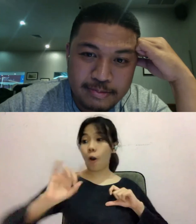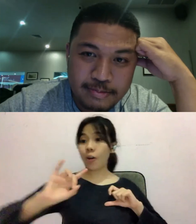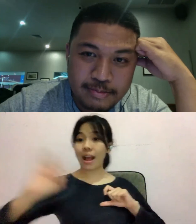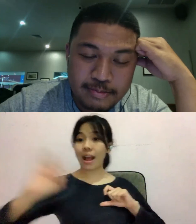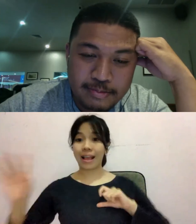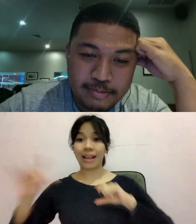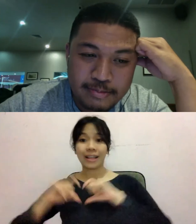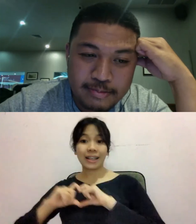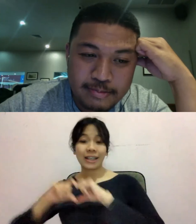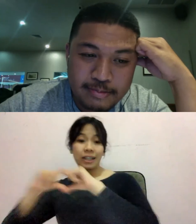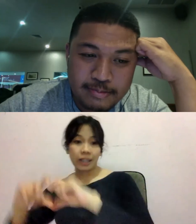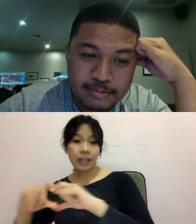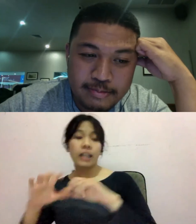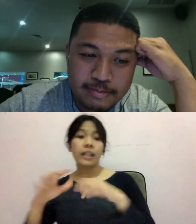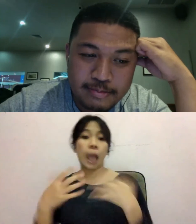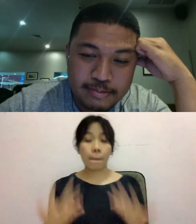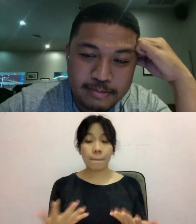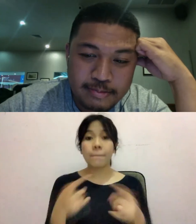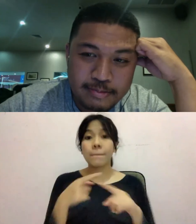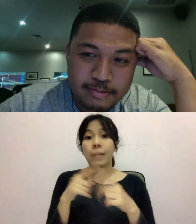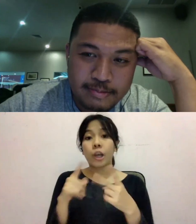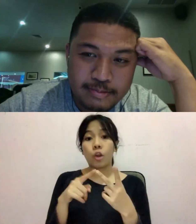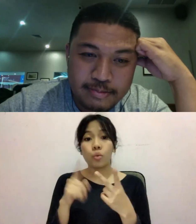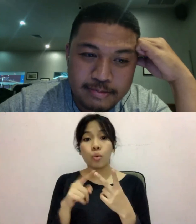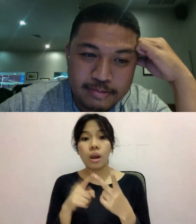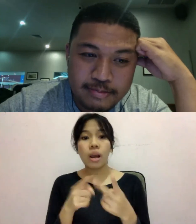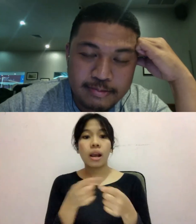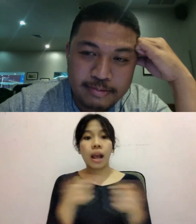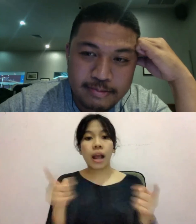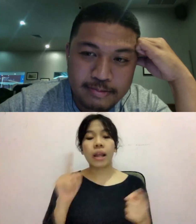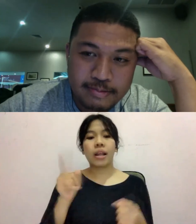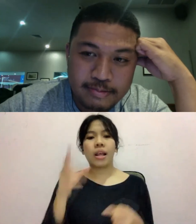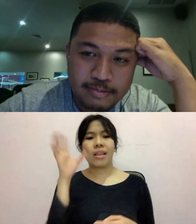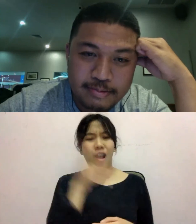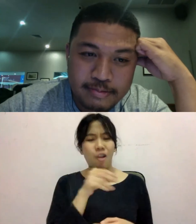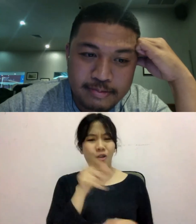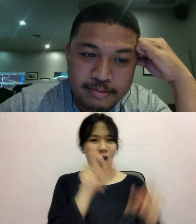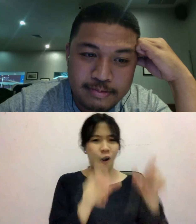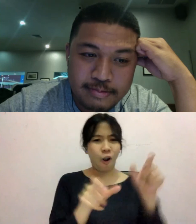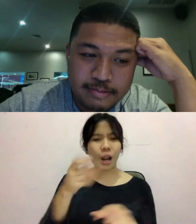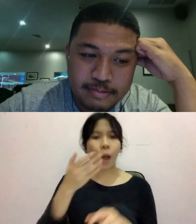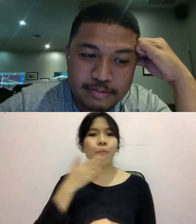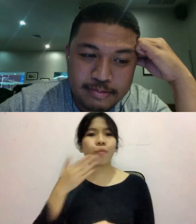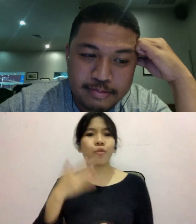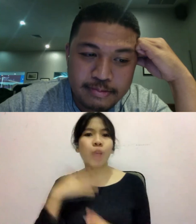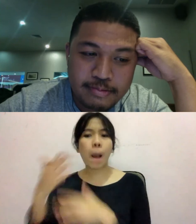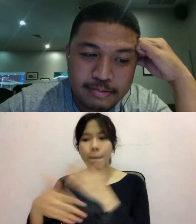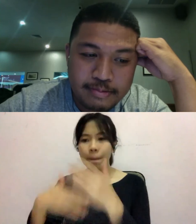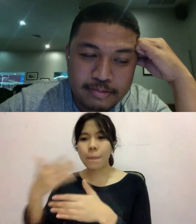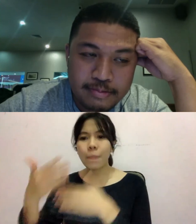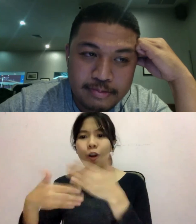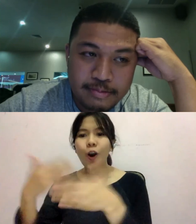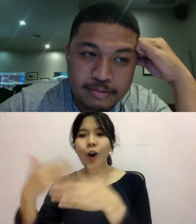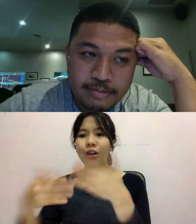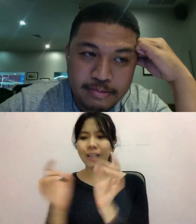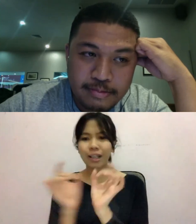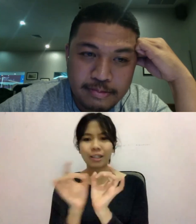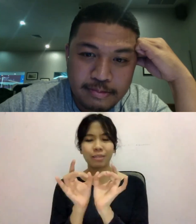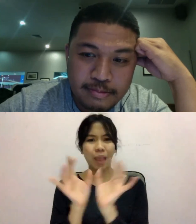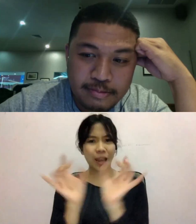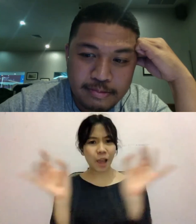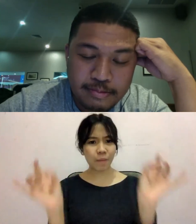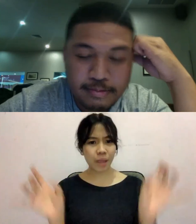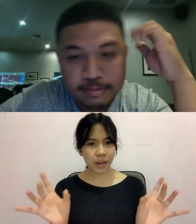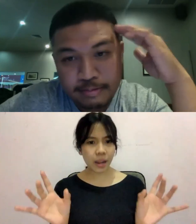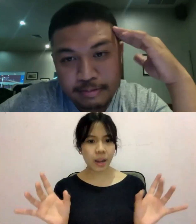do recognize that everyone has a different journey in life. And alongside those process, maybe Buddha